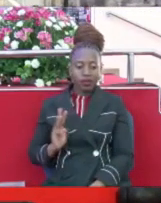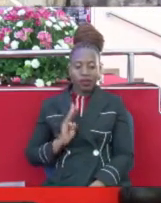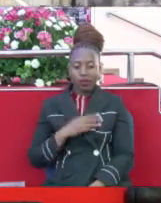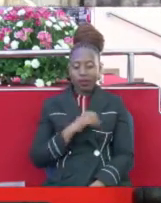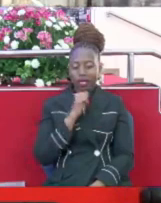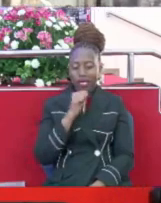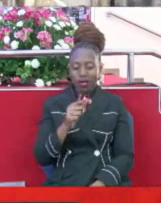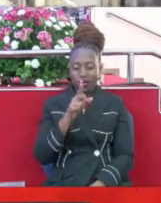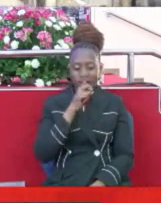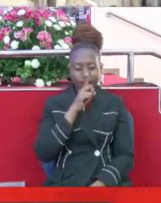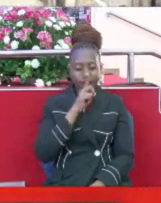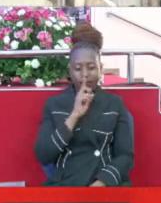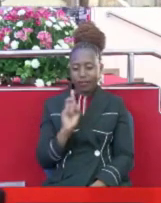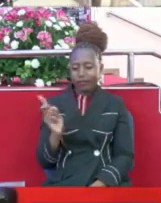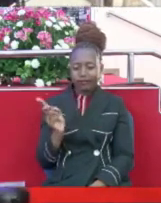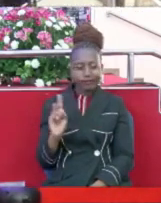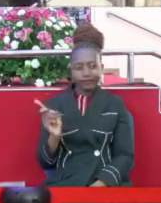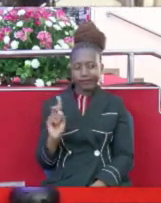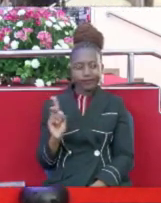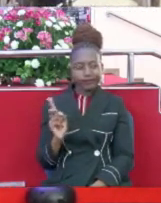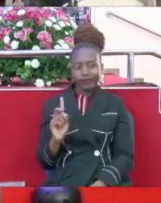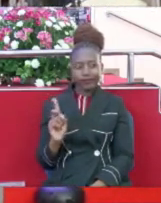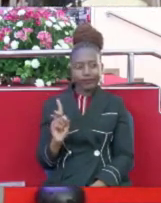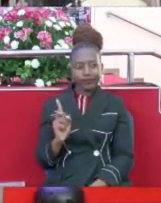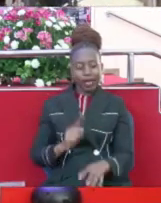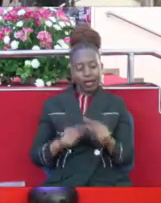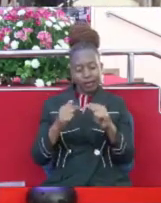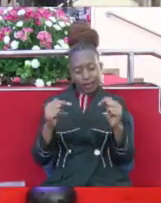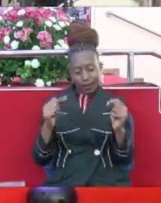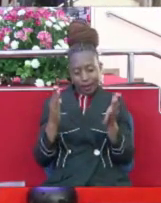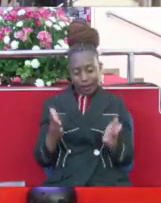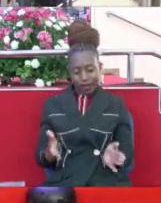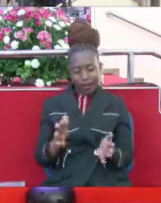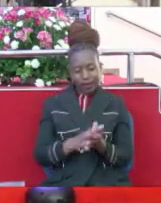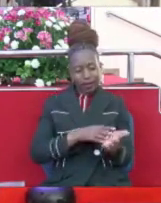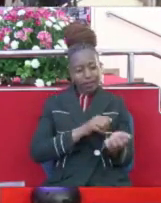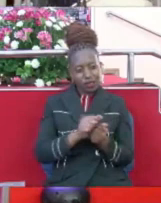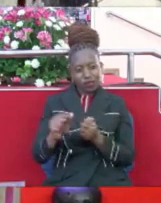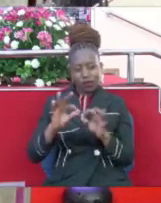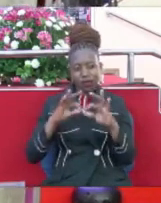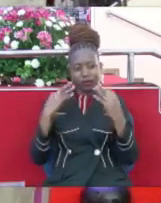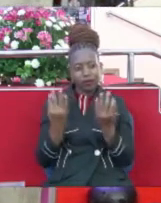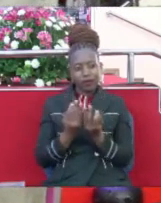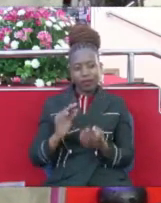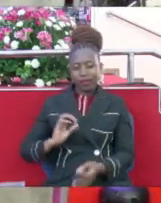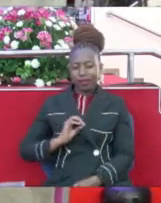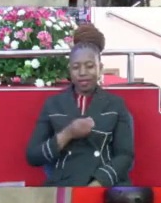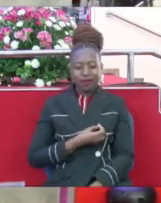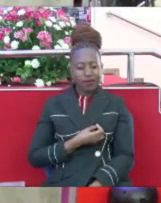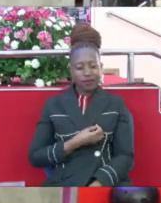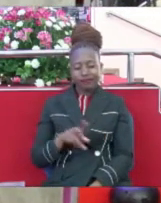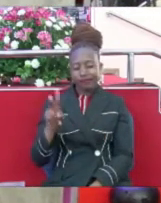quiet. Hatutanyamaza. We will not keep quiet when the enemy is ravaging our families. Hatutanyamaza wakati adui